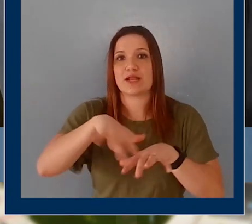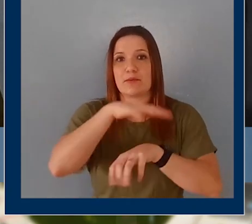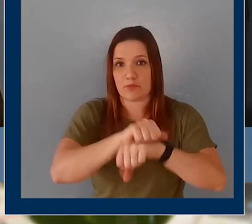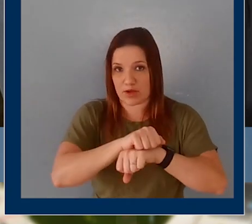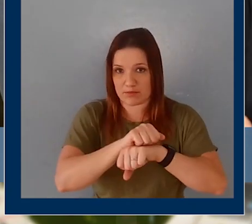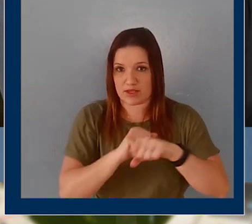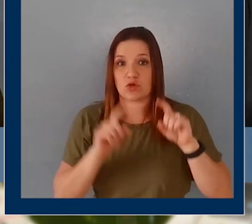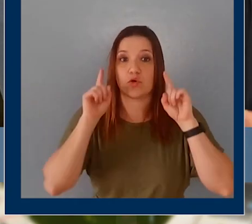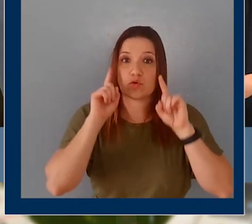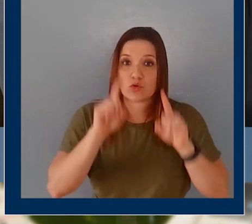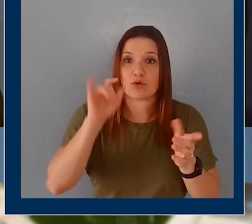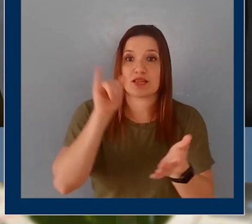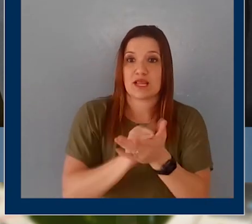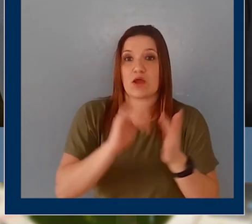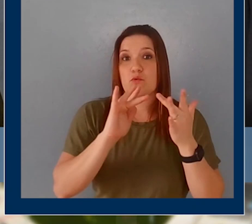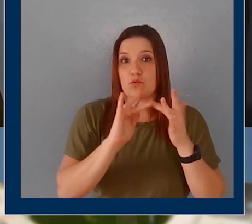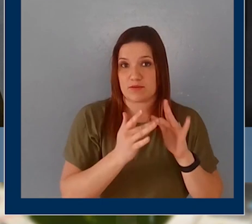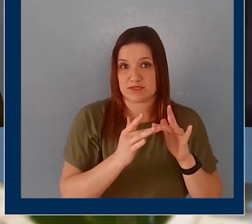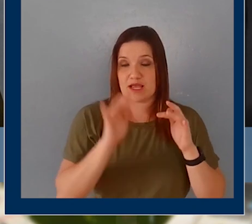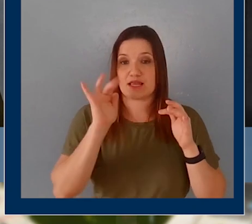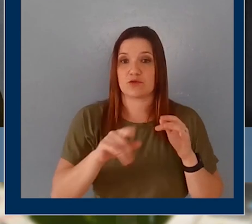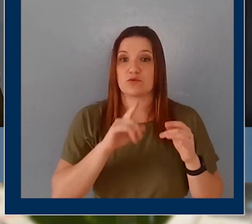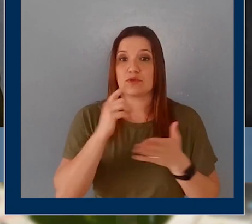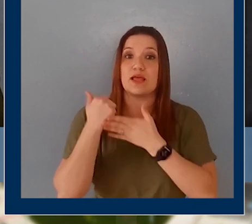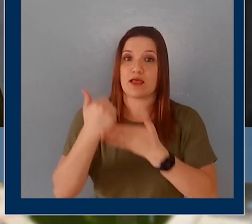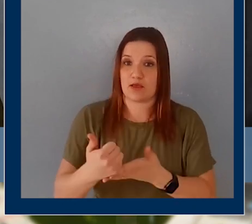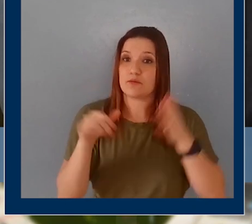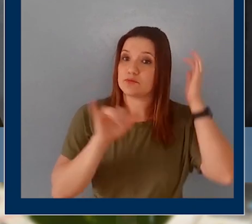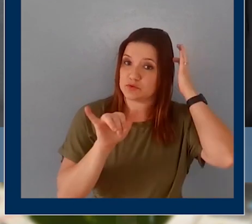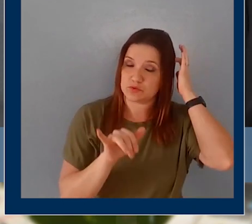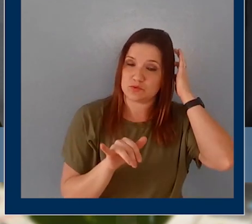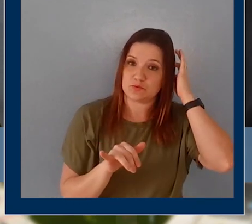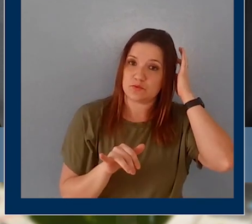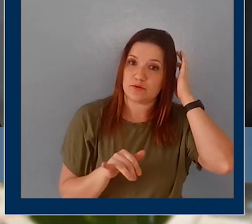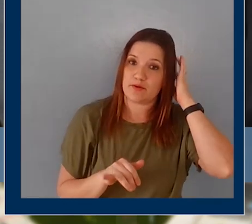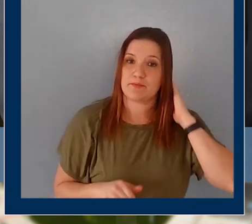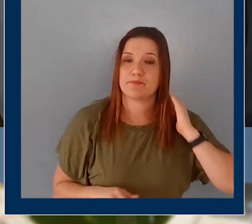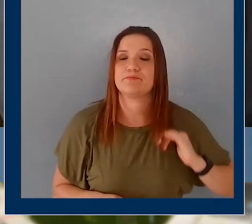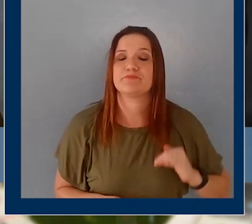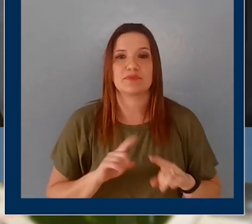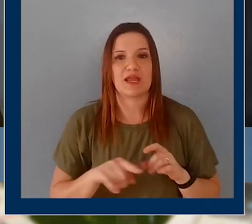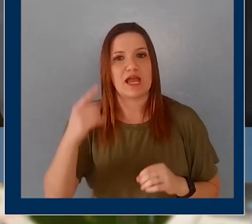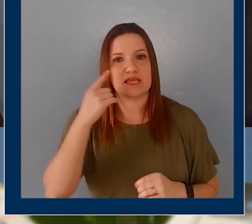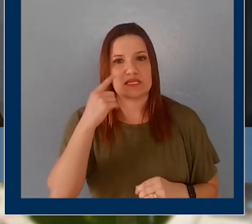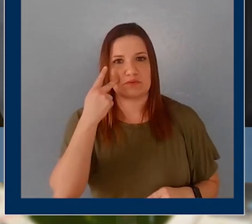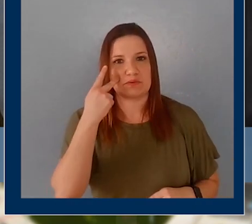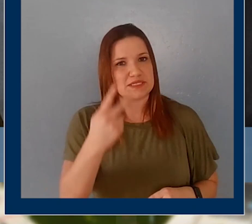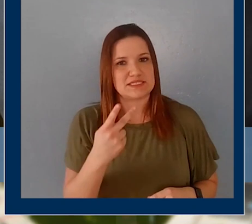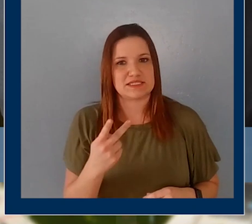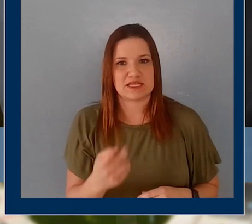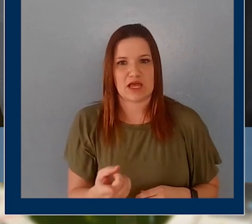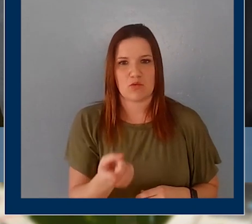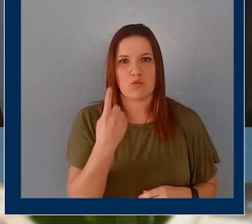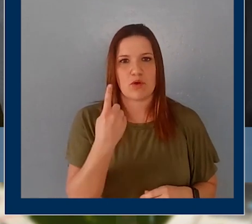see what phase you're in and to schedule an appointment. So go to that website, and that can really